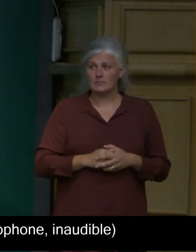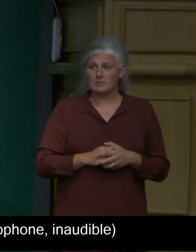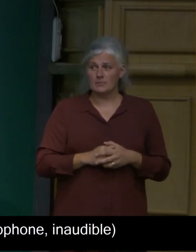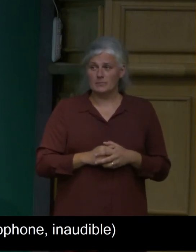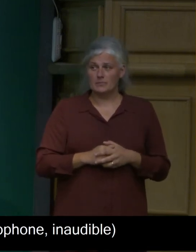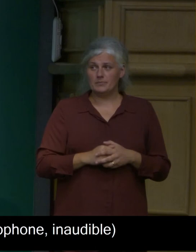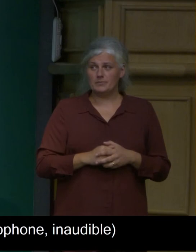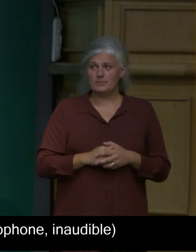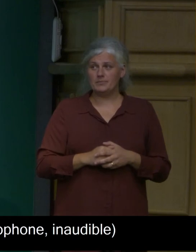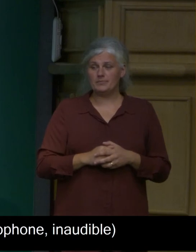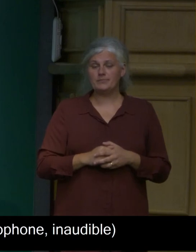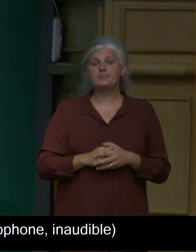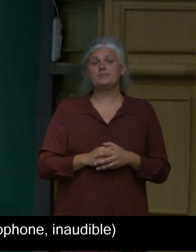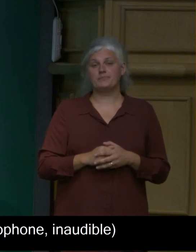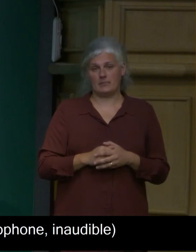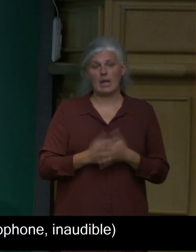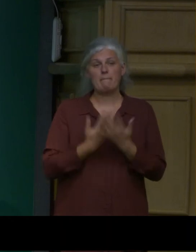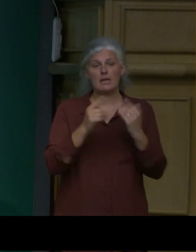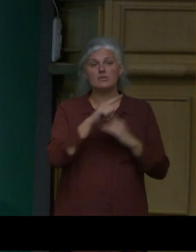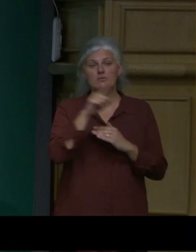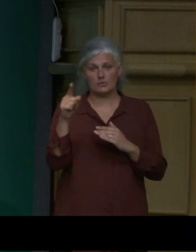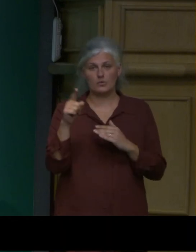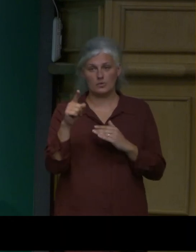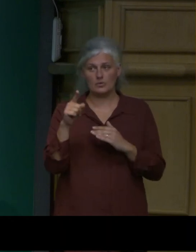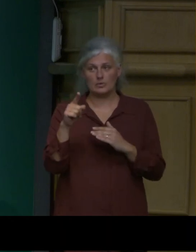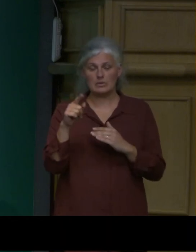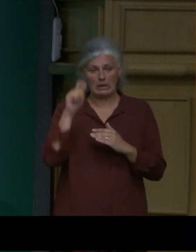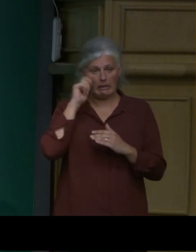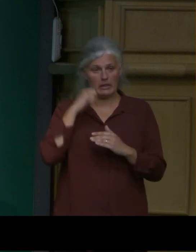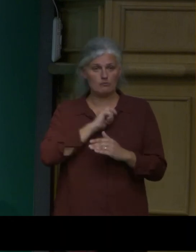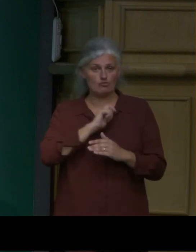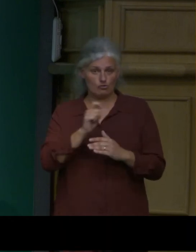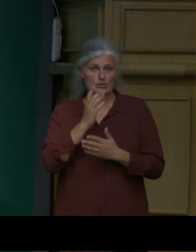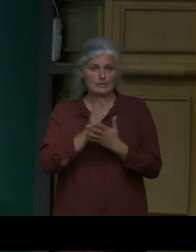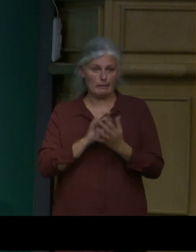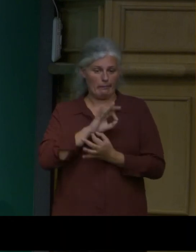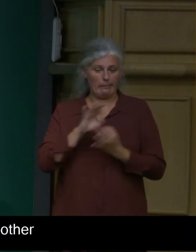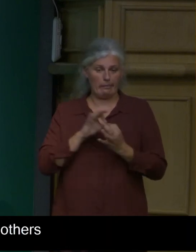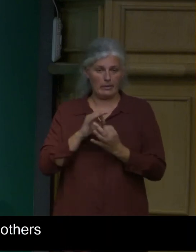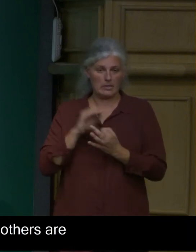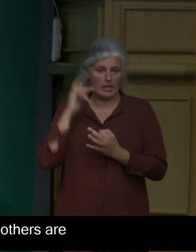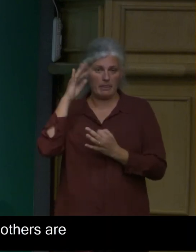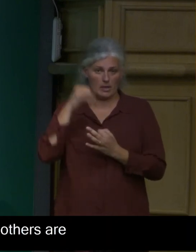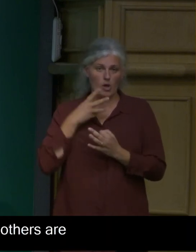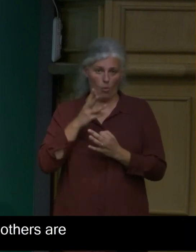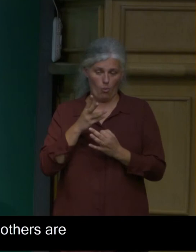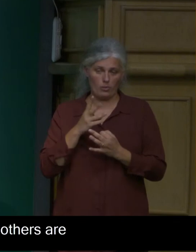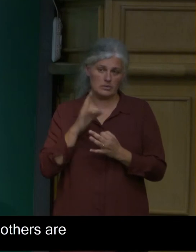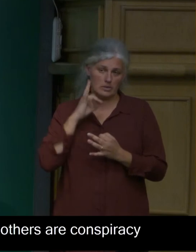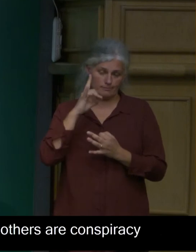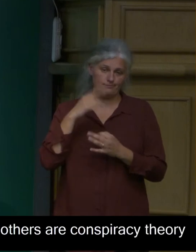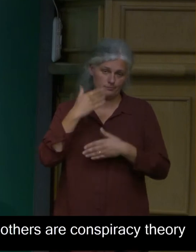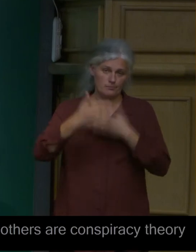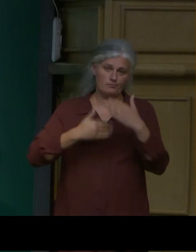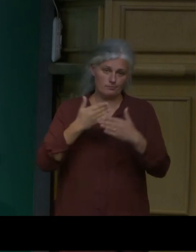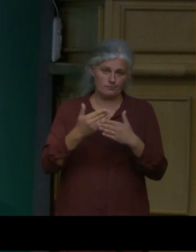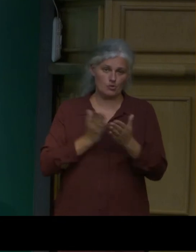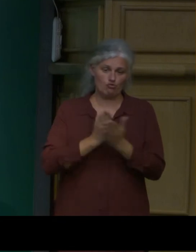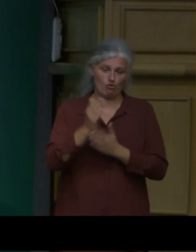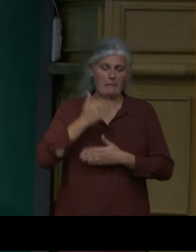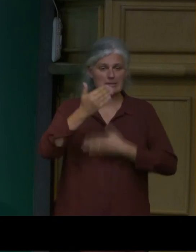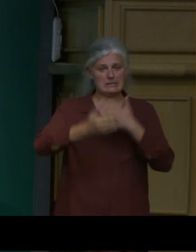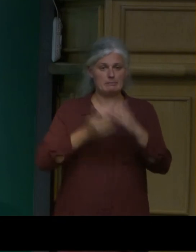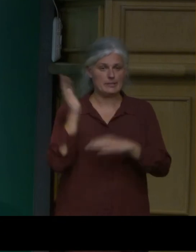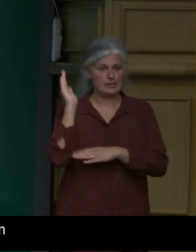many many of those many of those things are untrue others are conspiracy theories but I'll be happy to cover them in during my